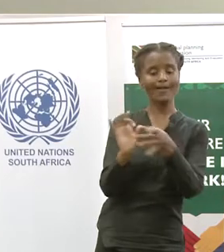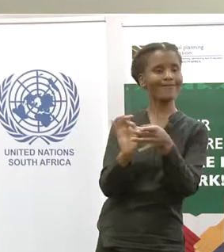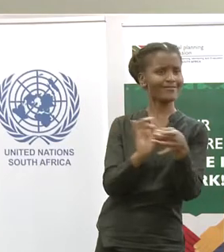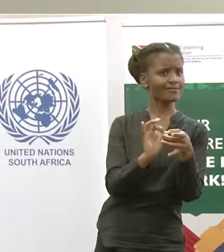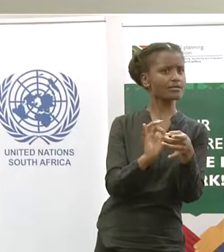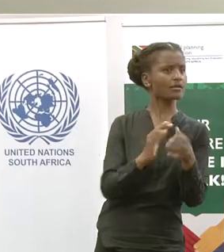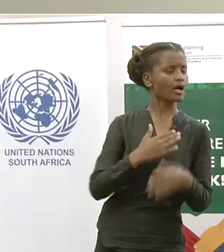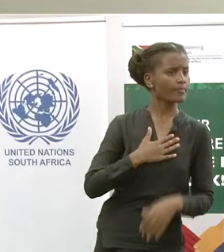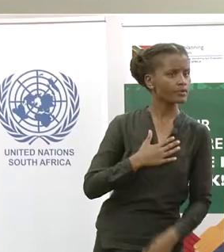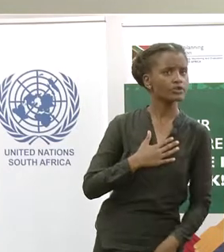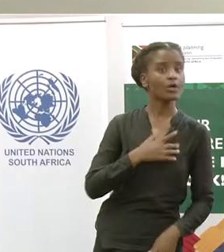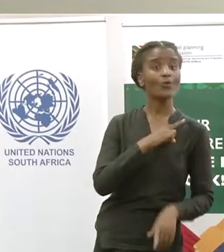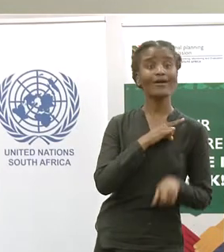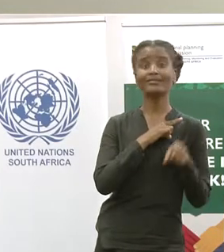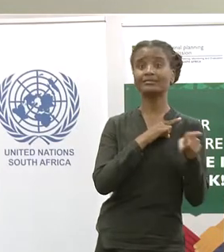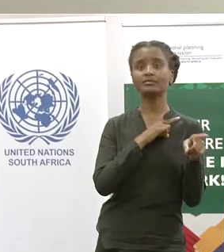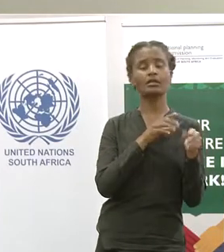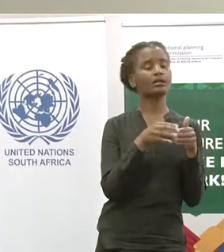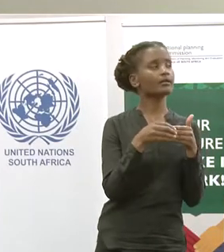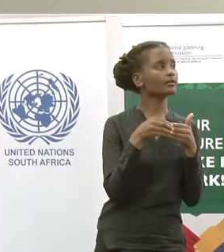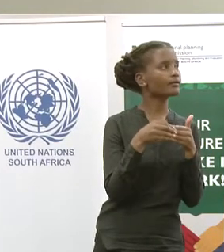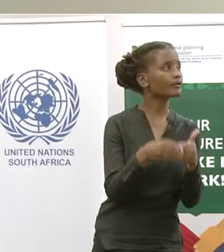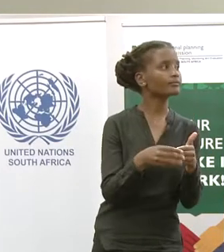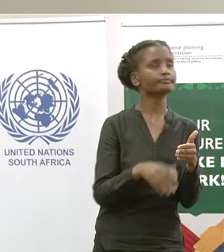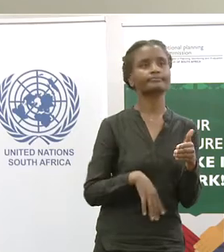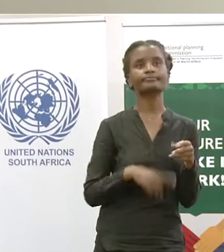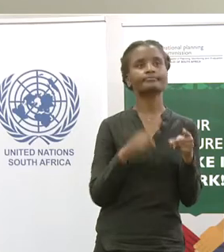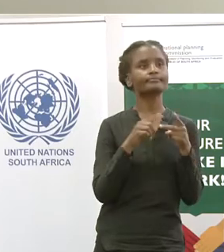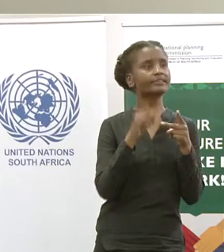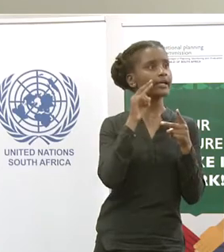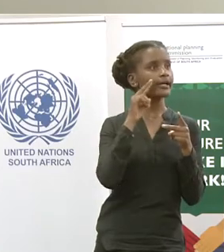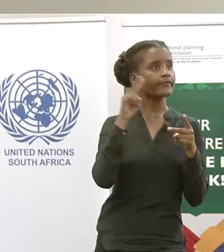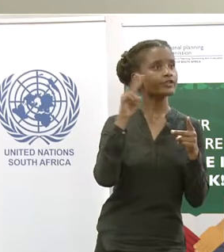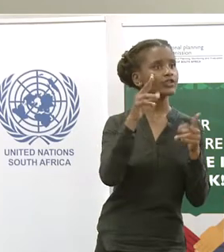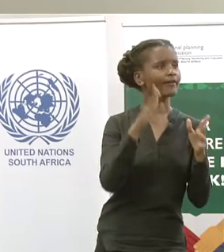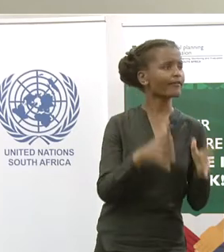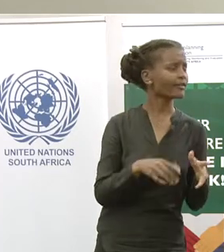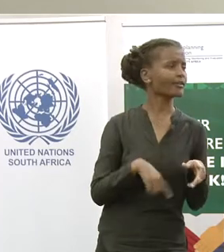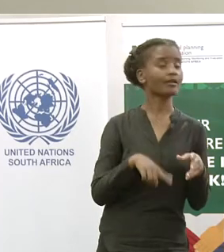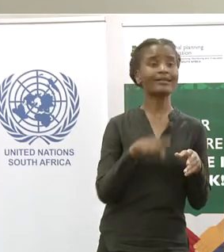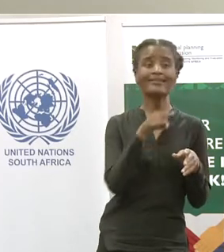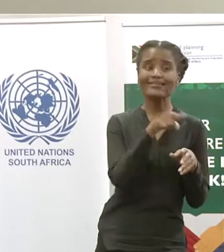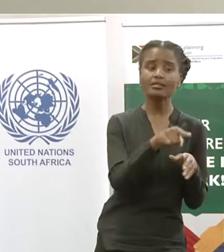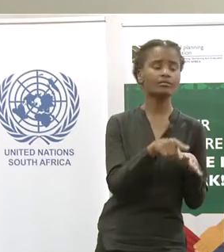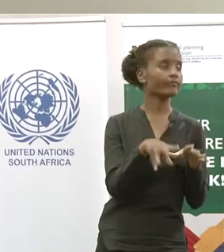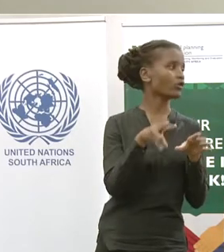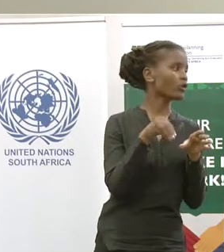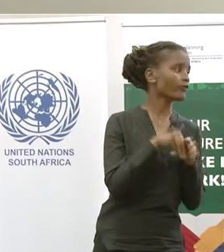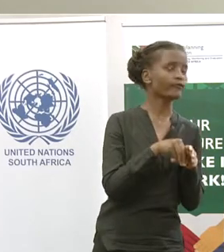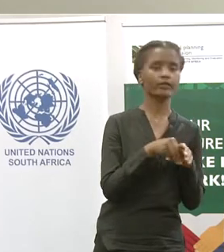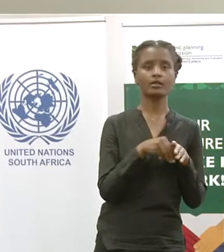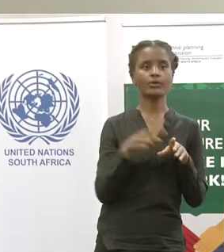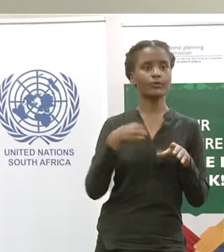the seventh leader and visionary who paved the way for the gains that we celebrate today. When he took